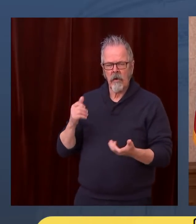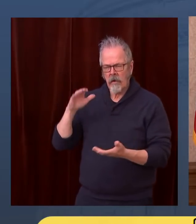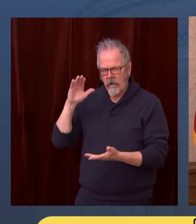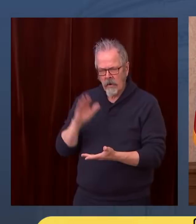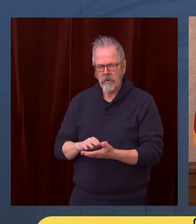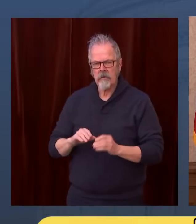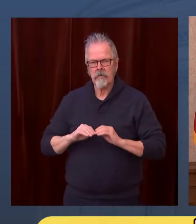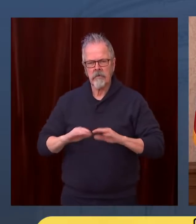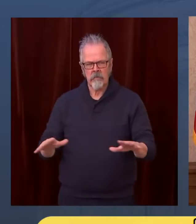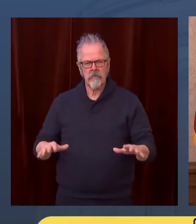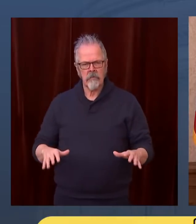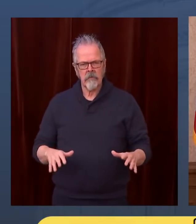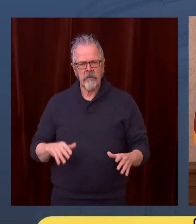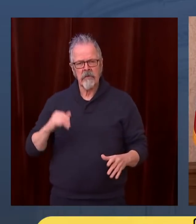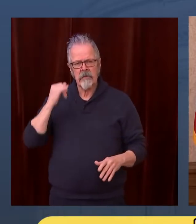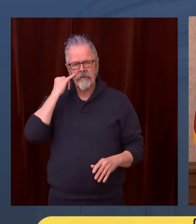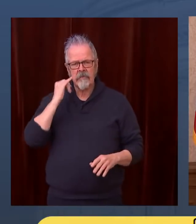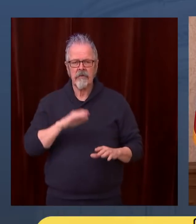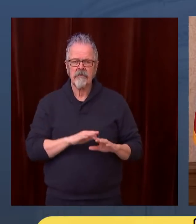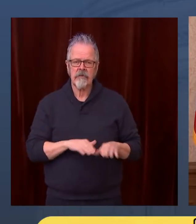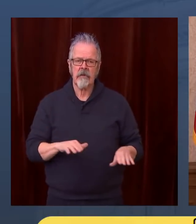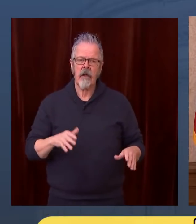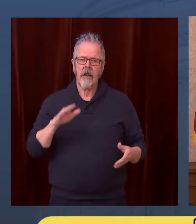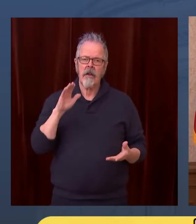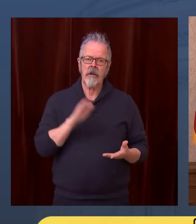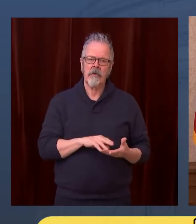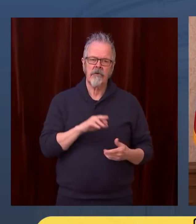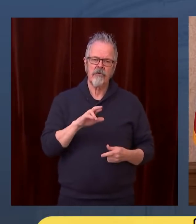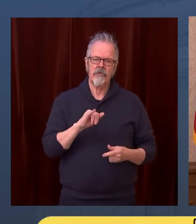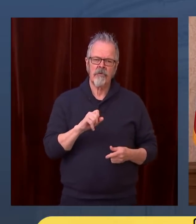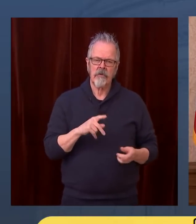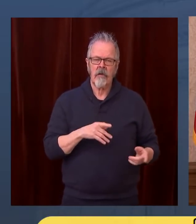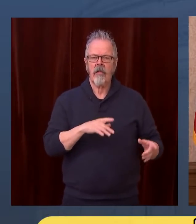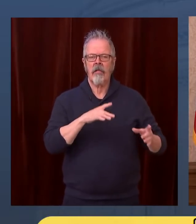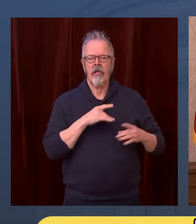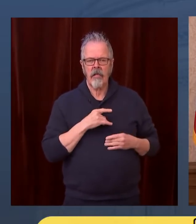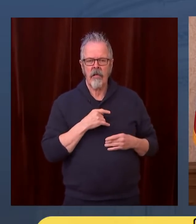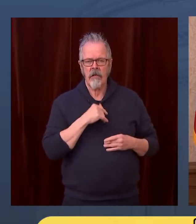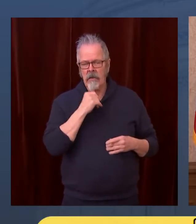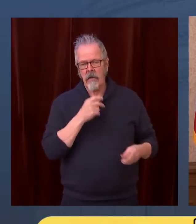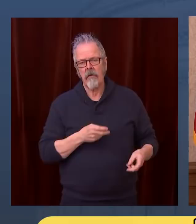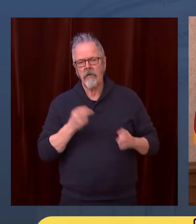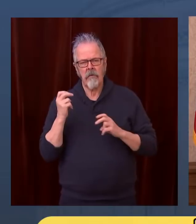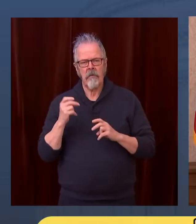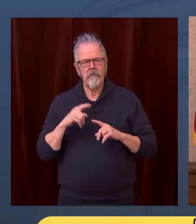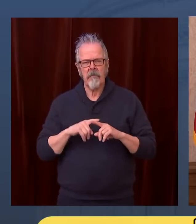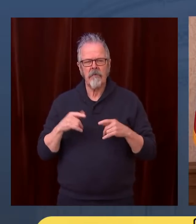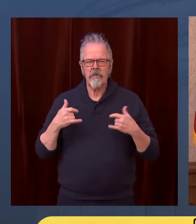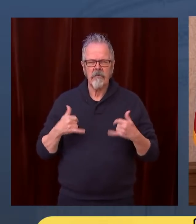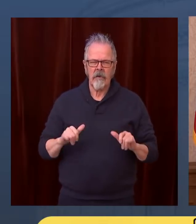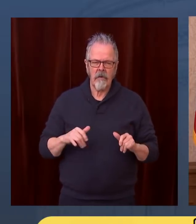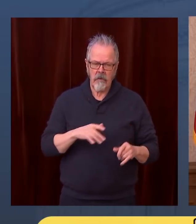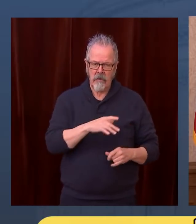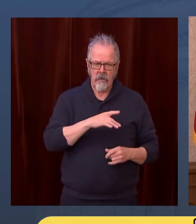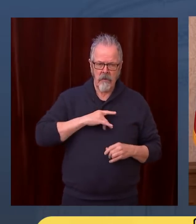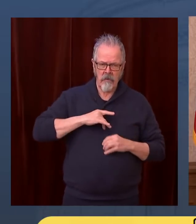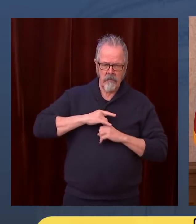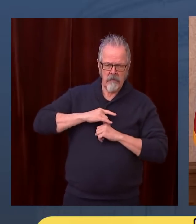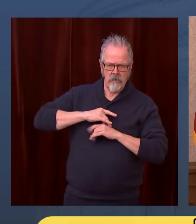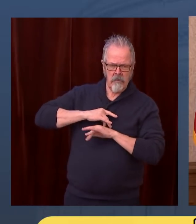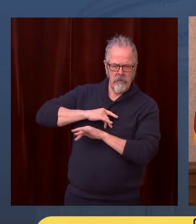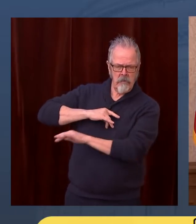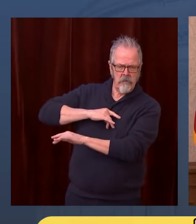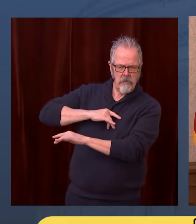children have less of a risk, and it is substantially less than adults. If we could break the transmission